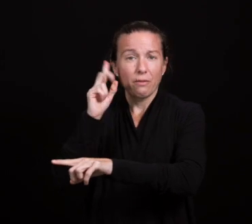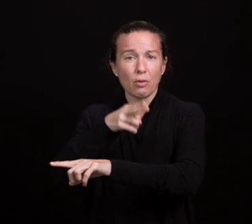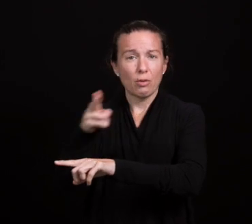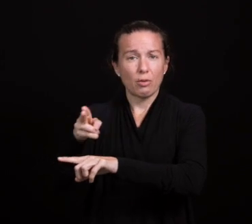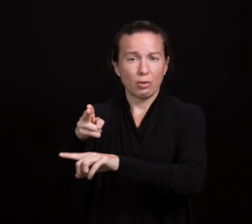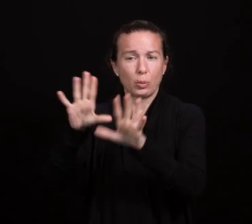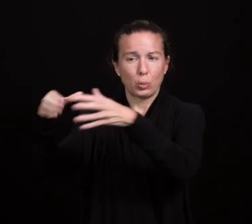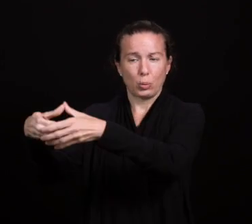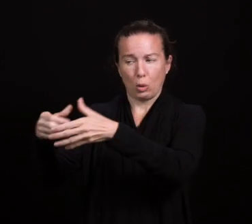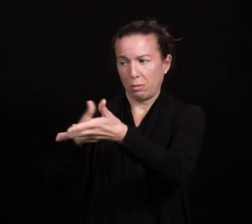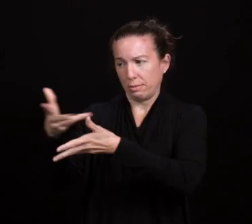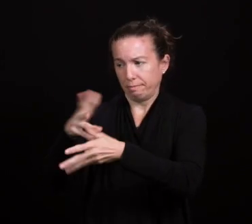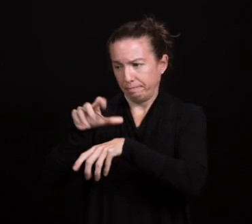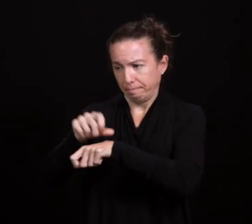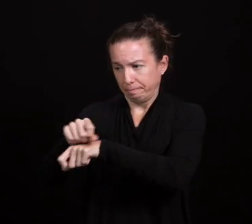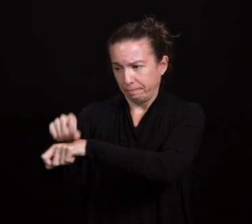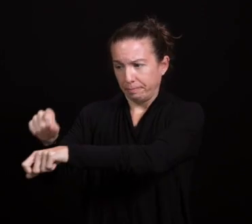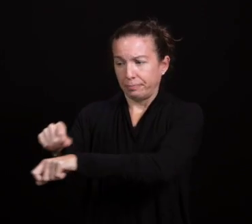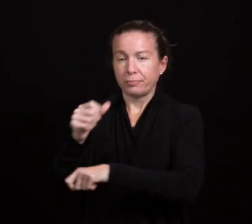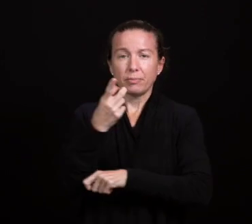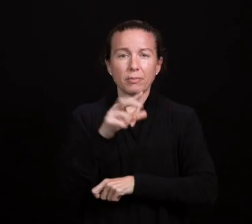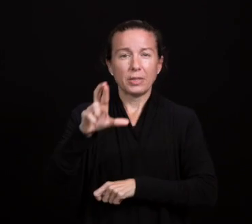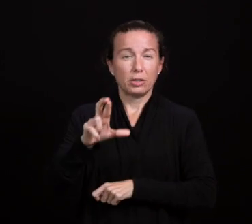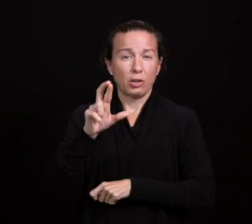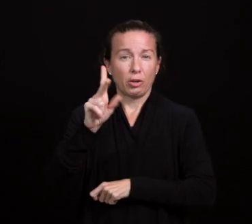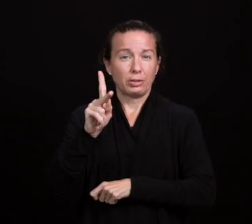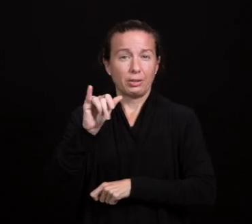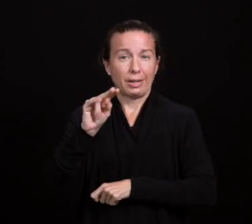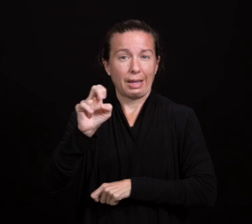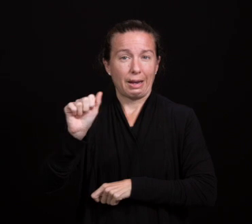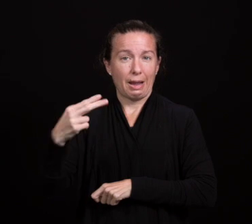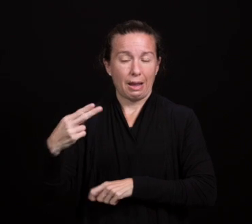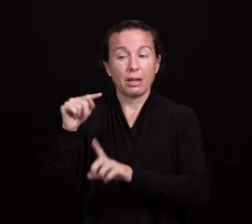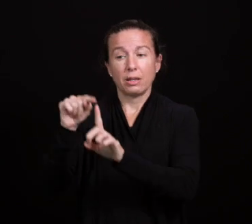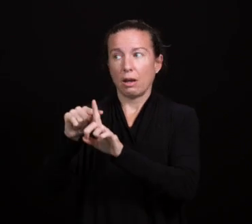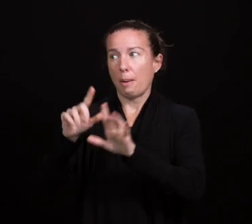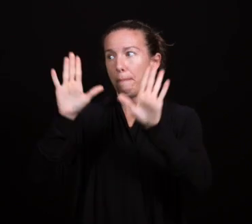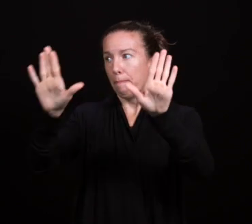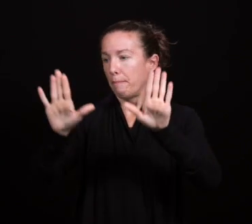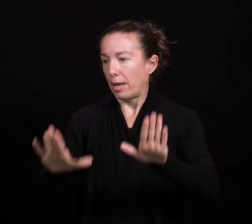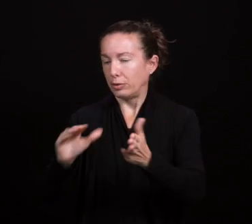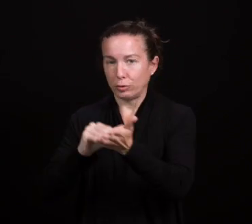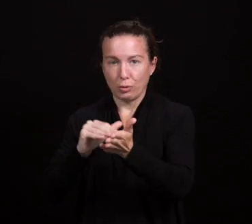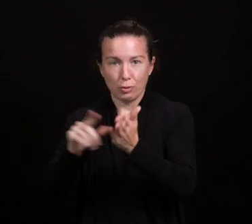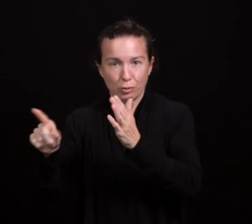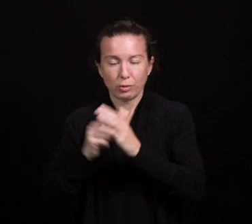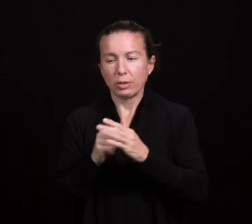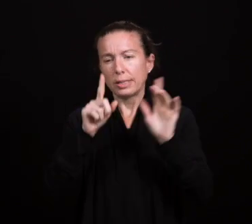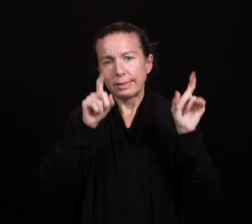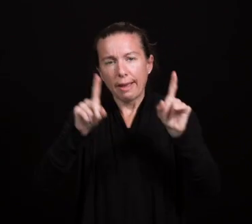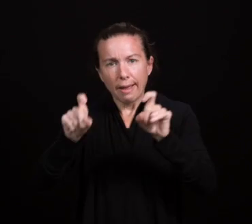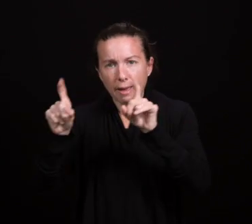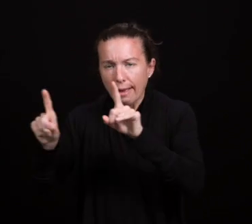amazing. And we did all the tests. We spent an entire day there going over all the tests. And they